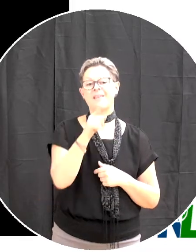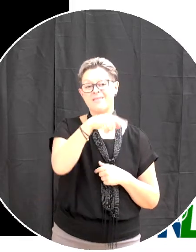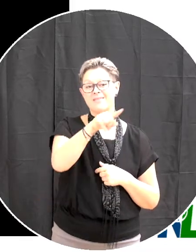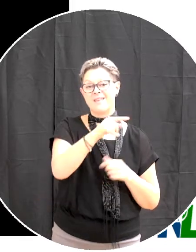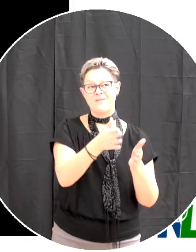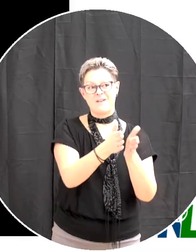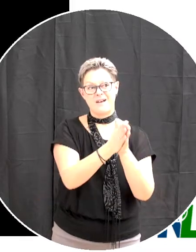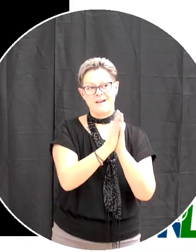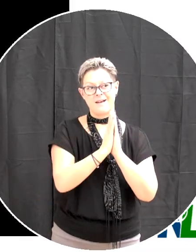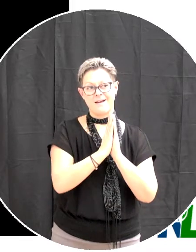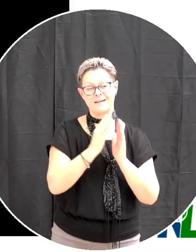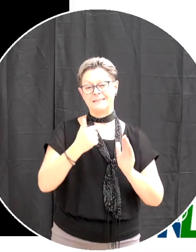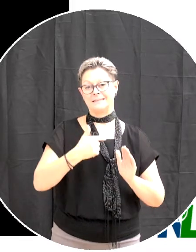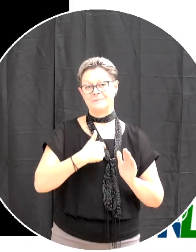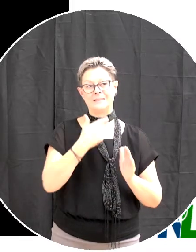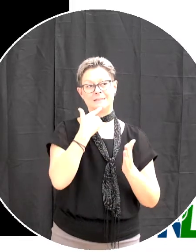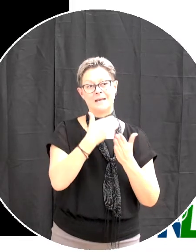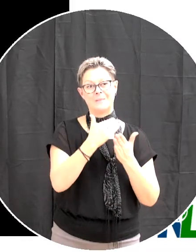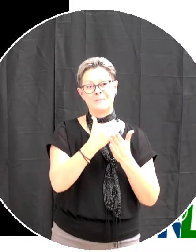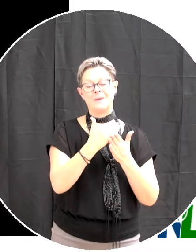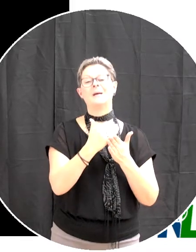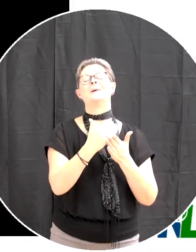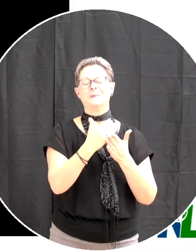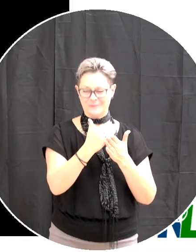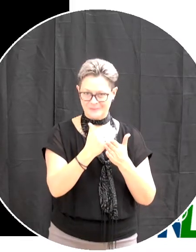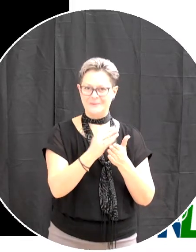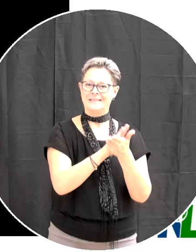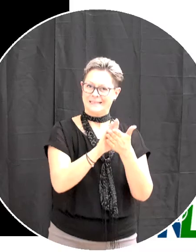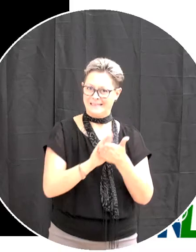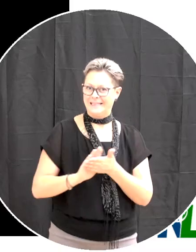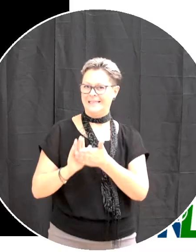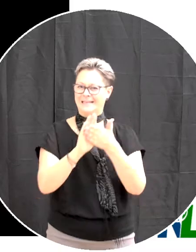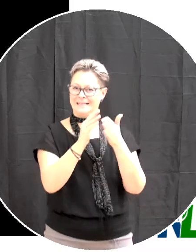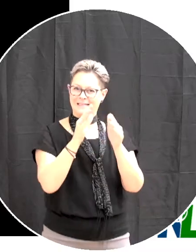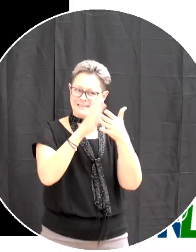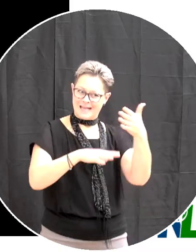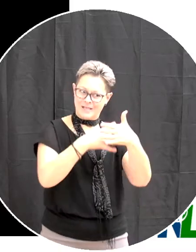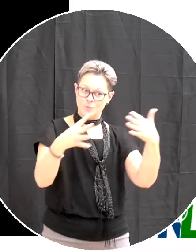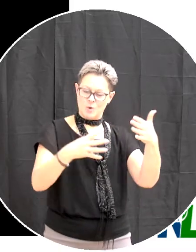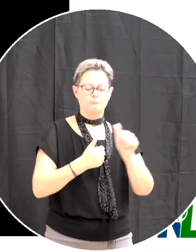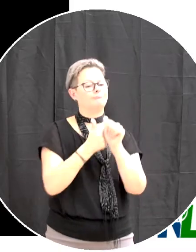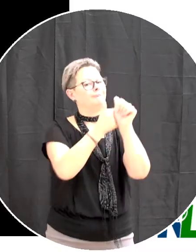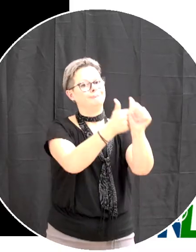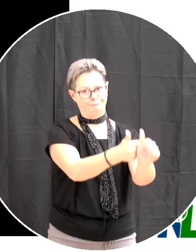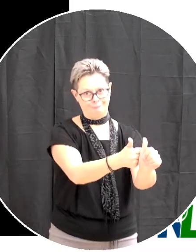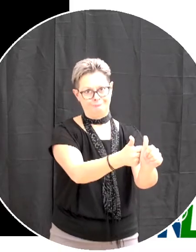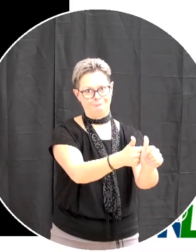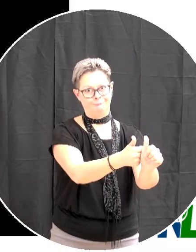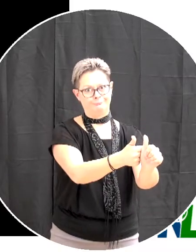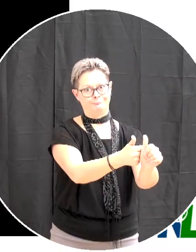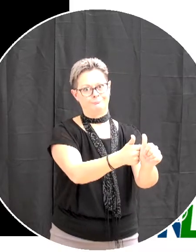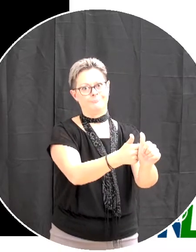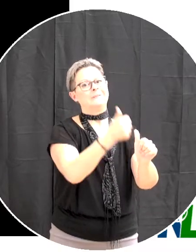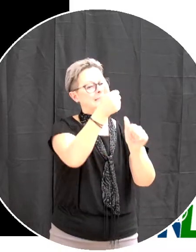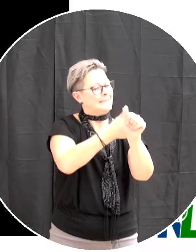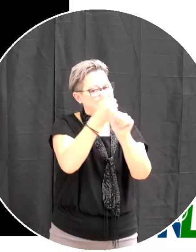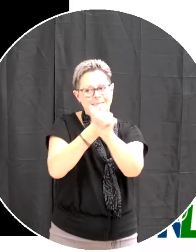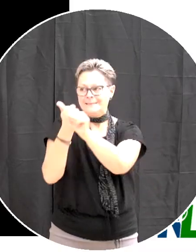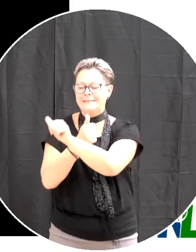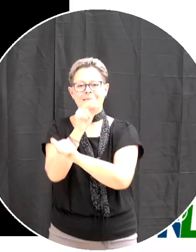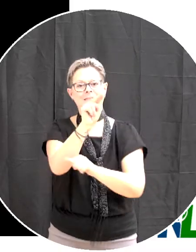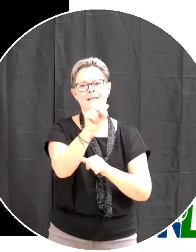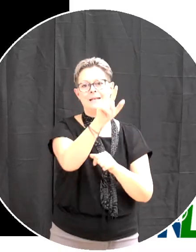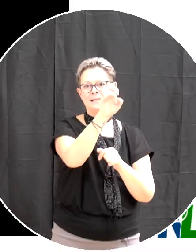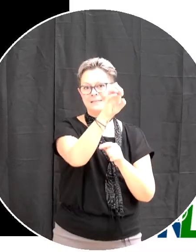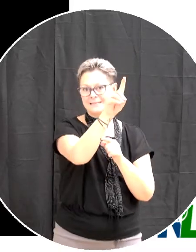you through the new COVID safe distancing and sanitizing routine, which is currently being carried out in each NLESD school. To start